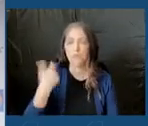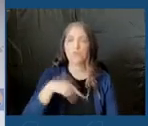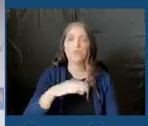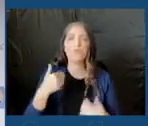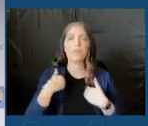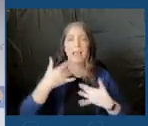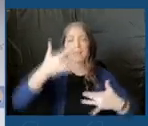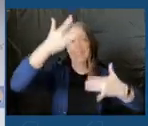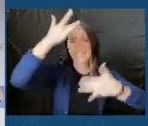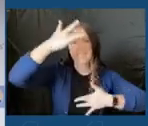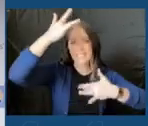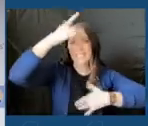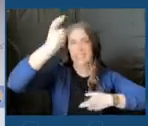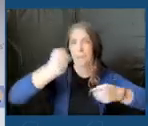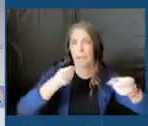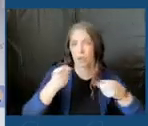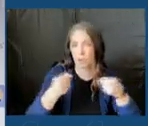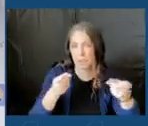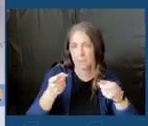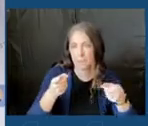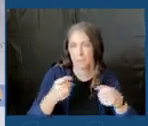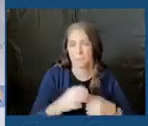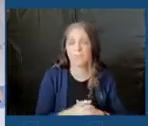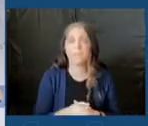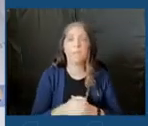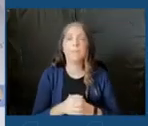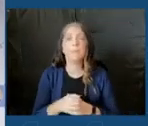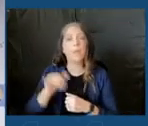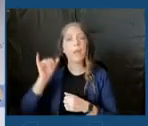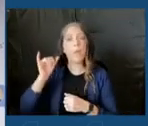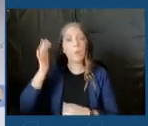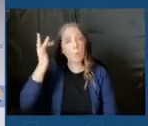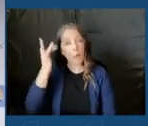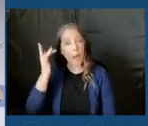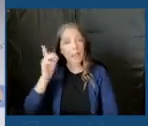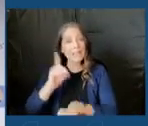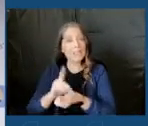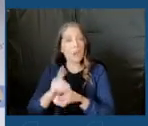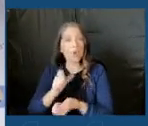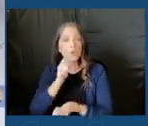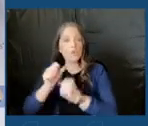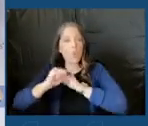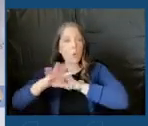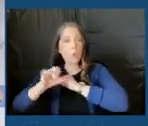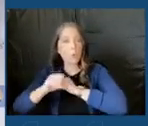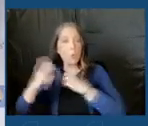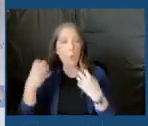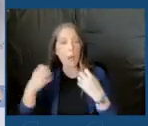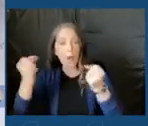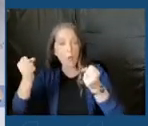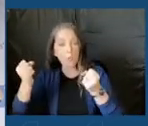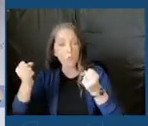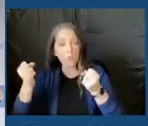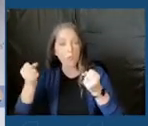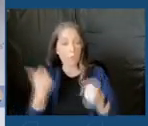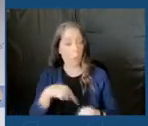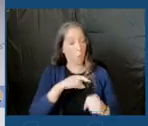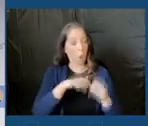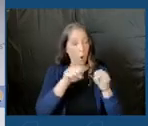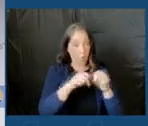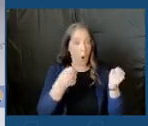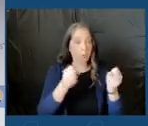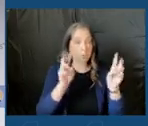management. That's because doctors do not promote health. They fix us when we're broke, but